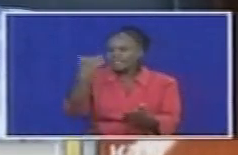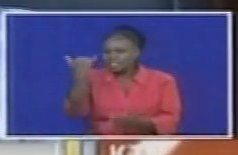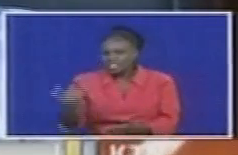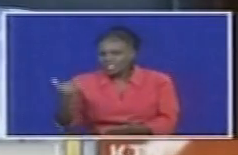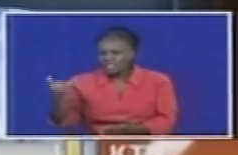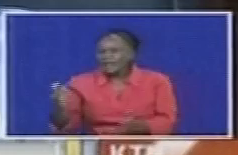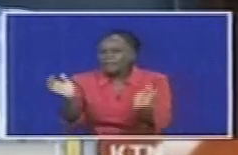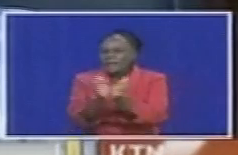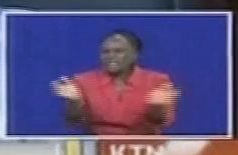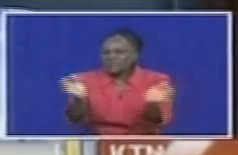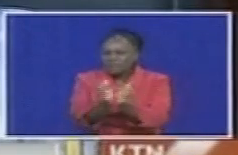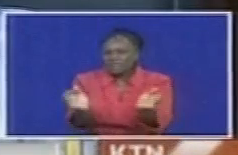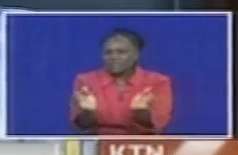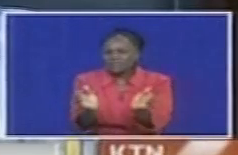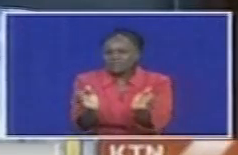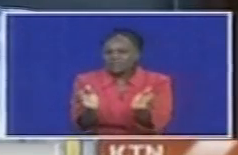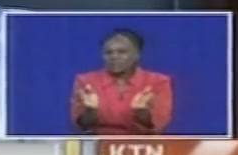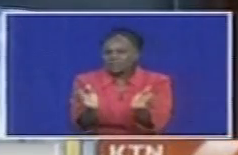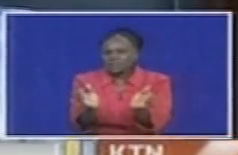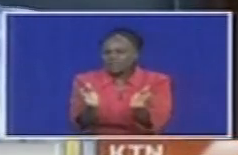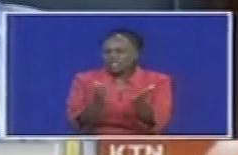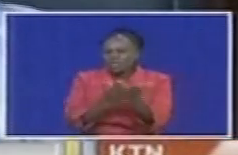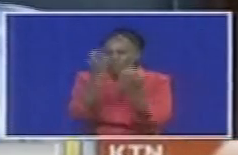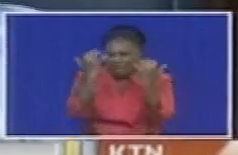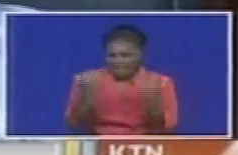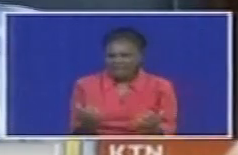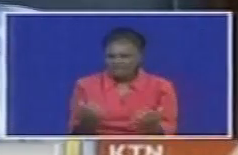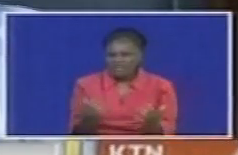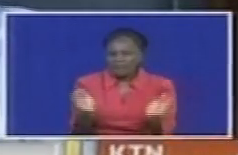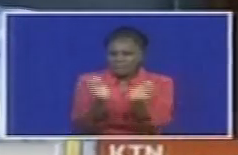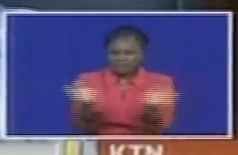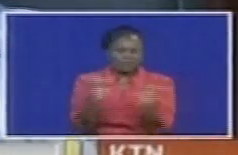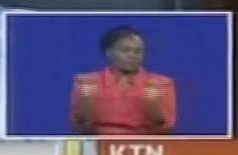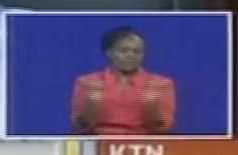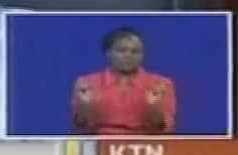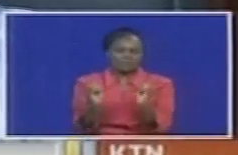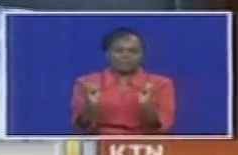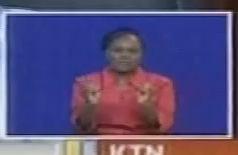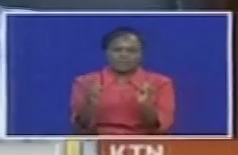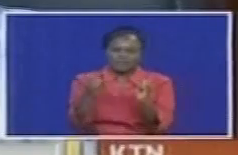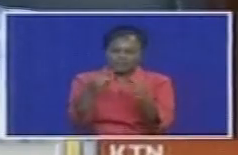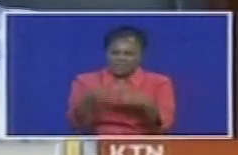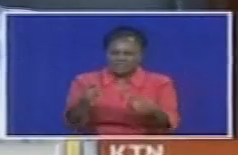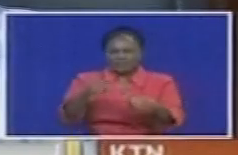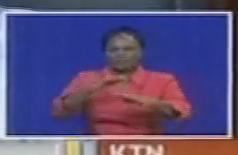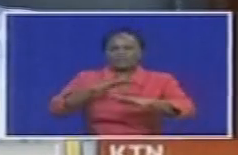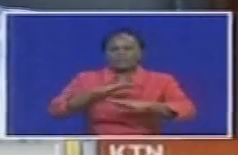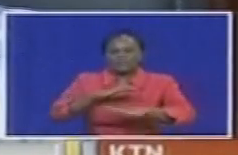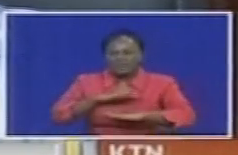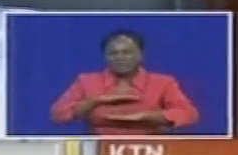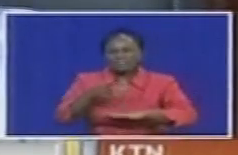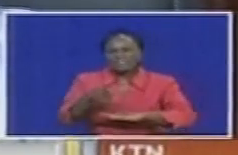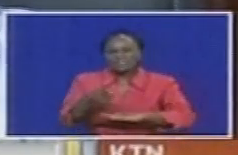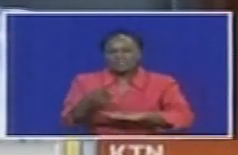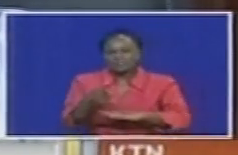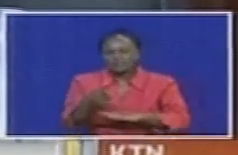not be punished through corporal punishment, but then there are no sufficient structures to by